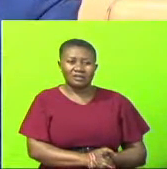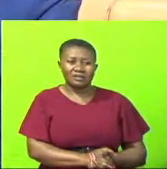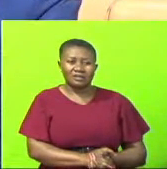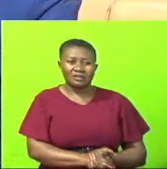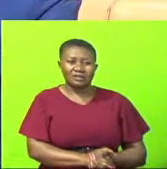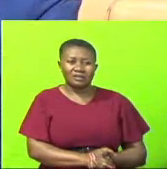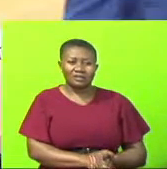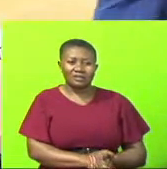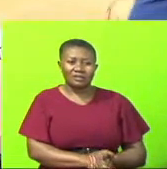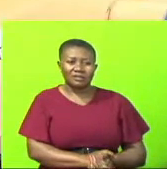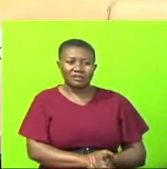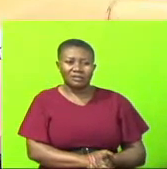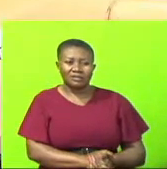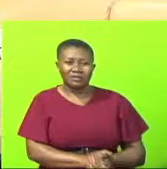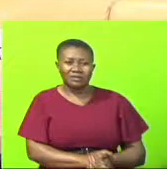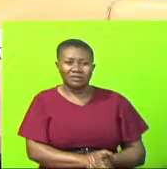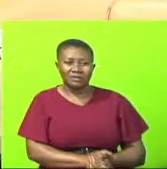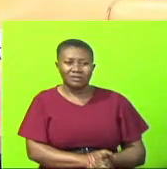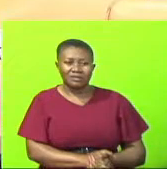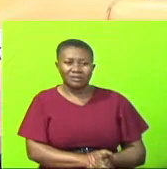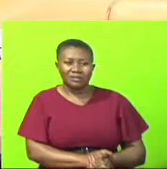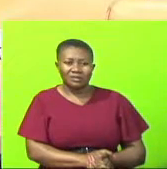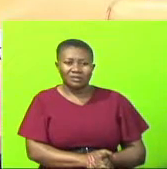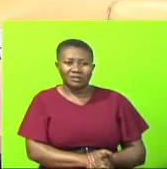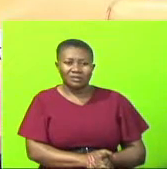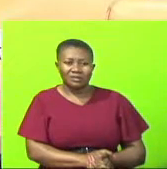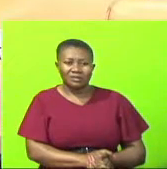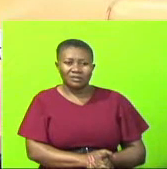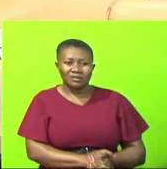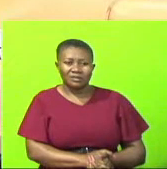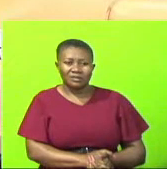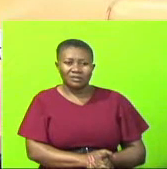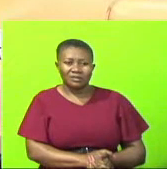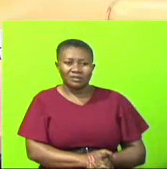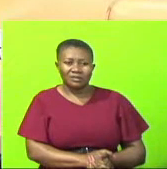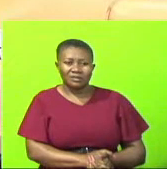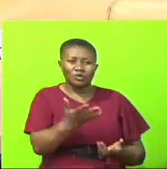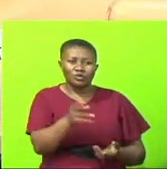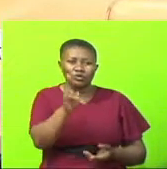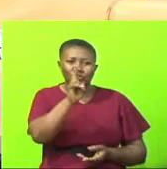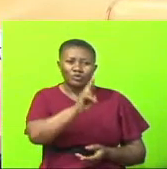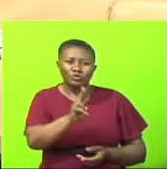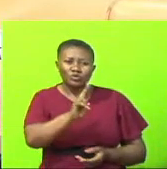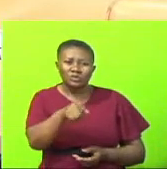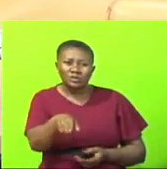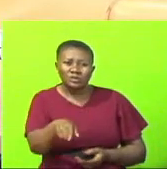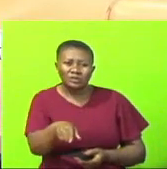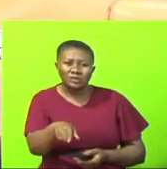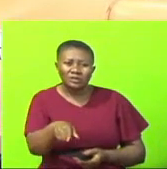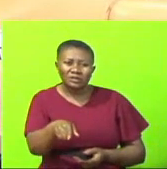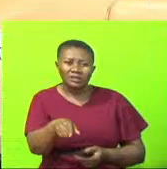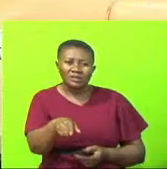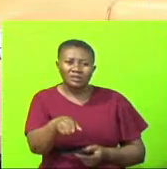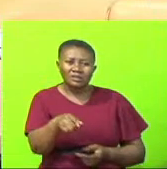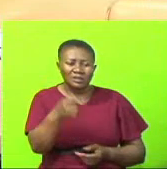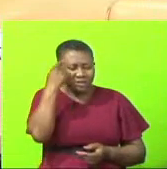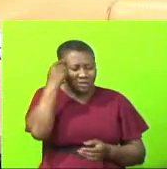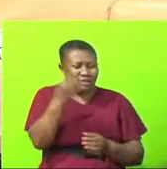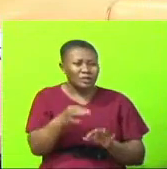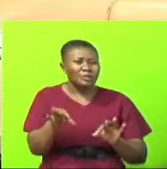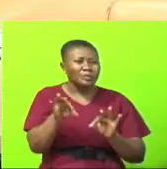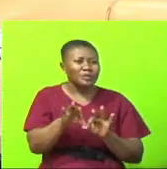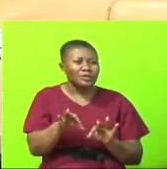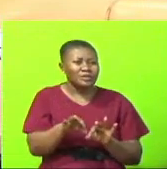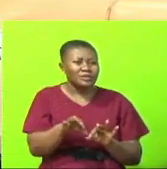Mr. Speaker, to come to the substance of the matter, the procedure is even as important as the substance, if not more